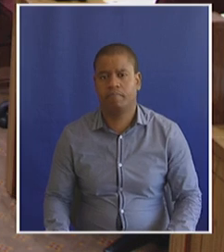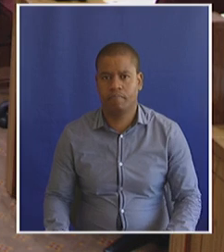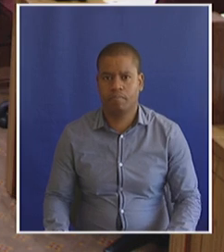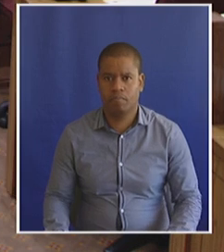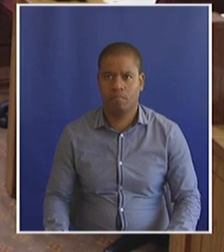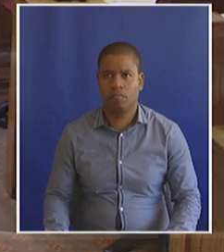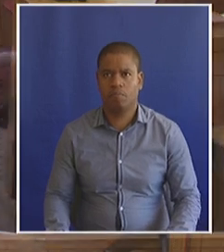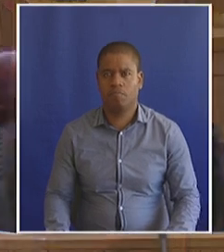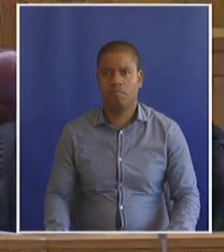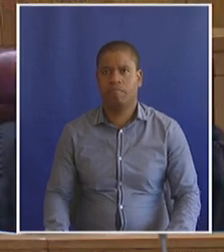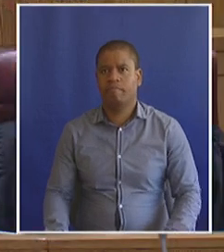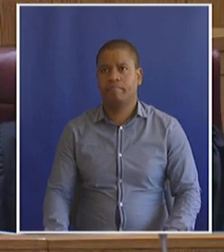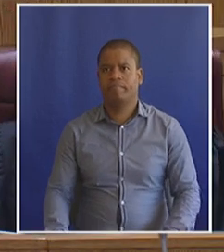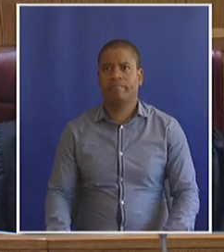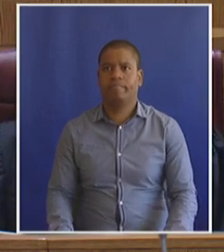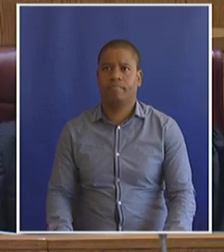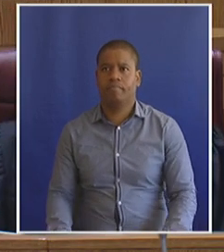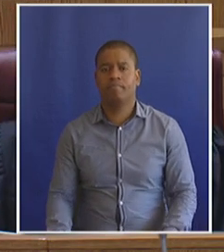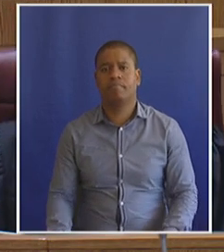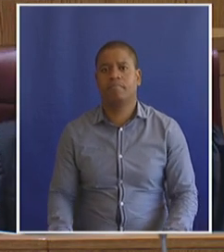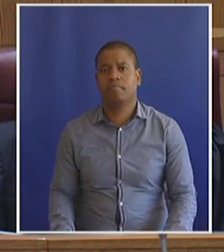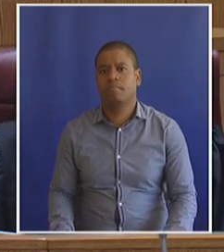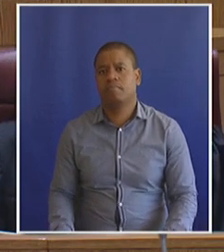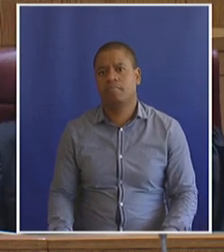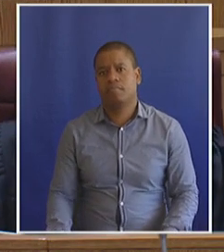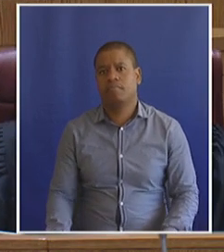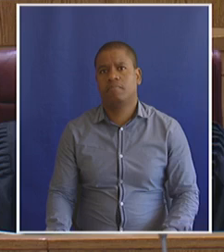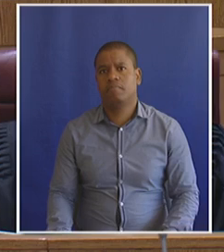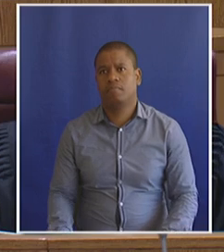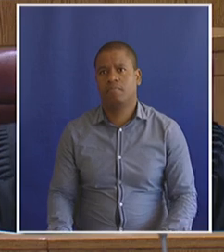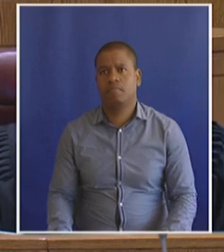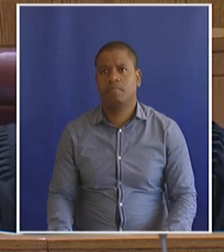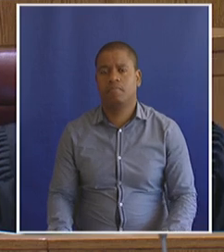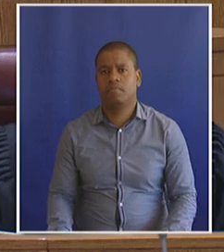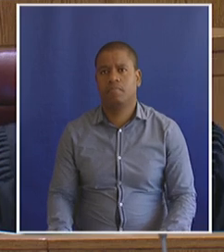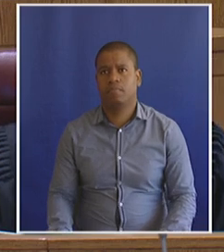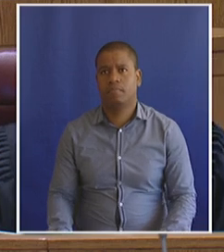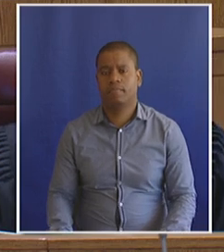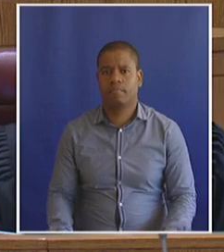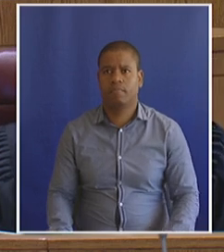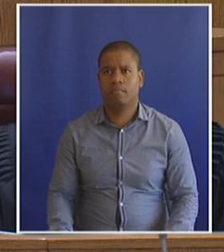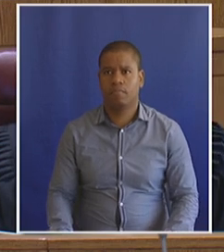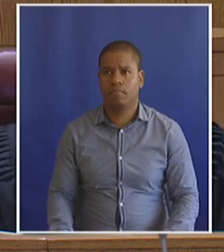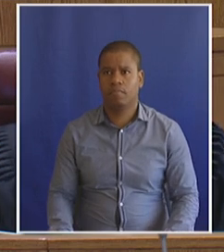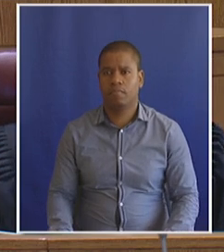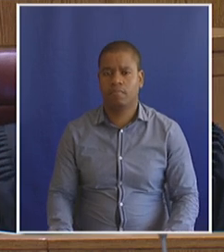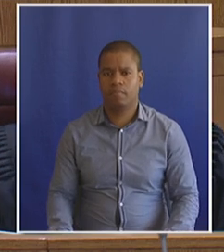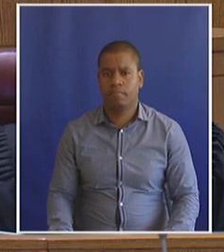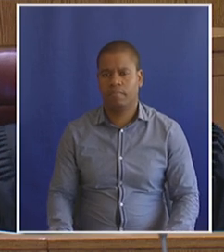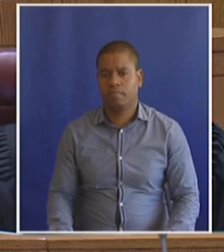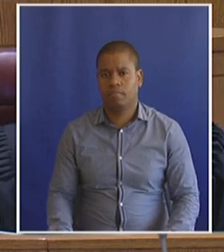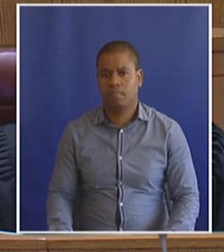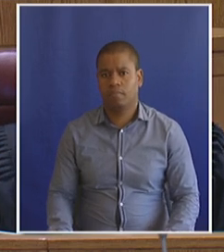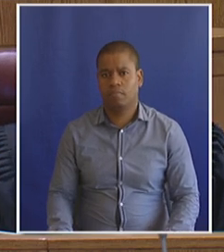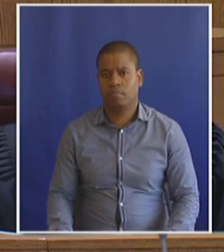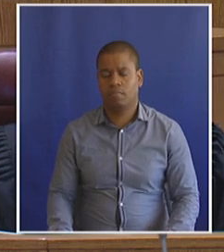Okay. Honorable members, we have 8 provinces voted in favor. I therefore